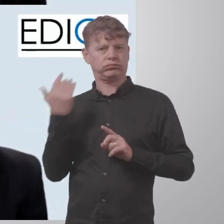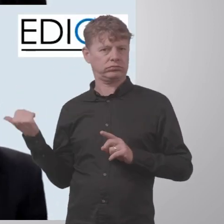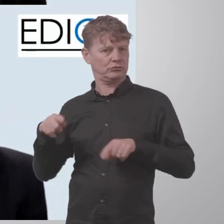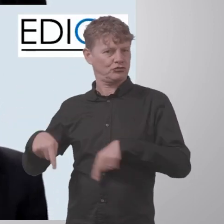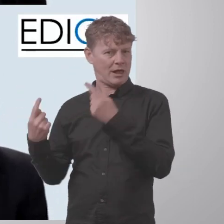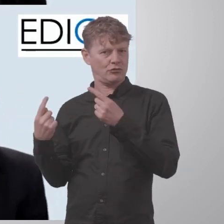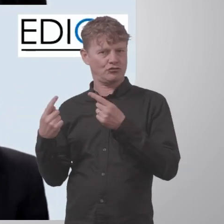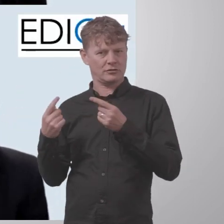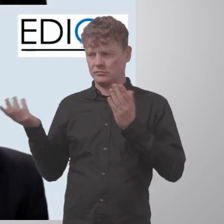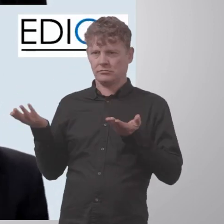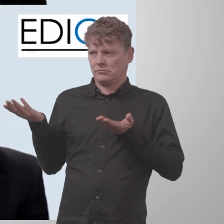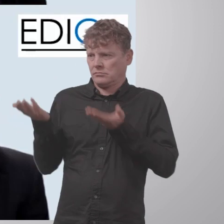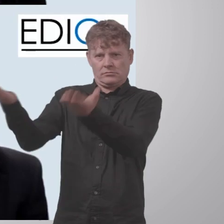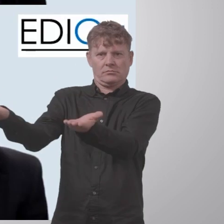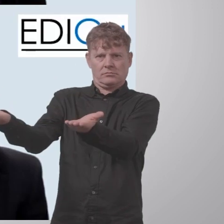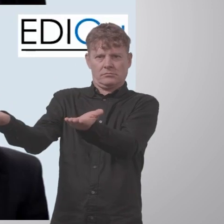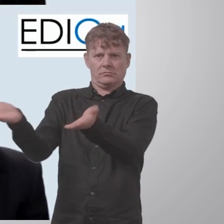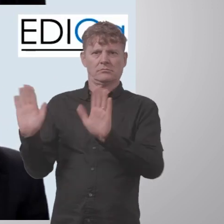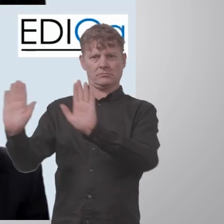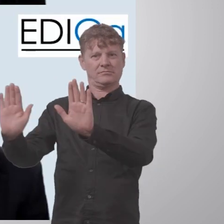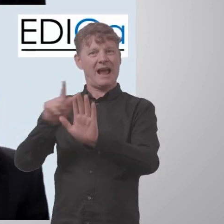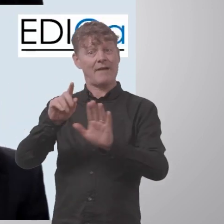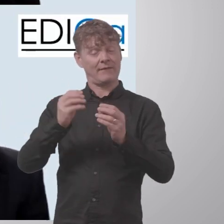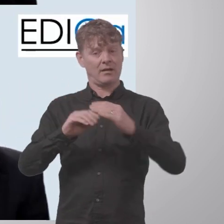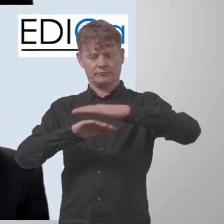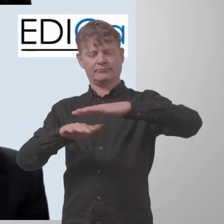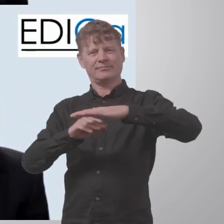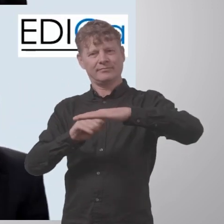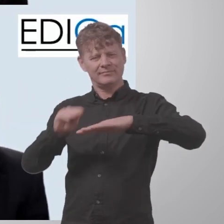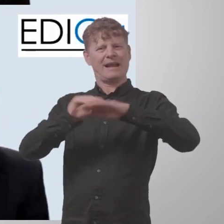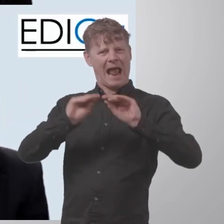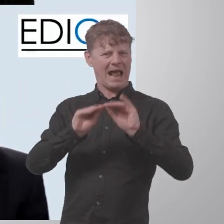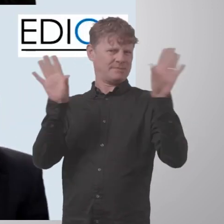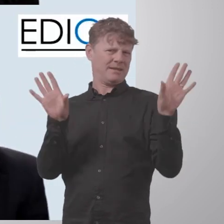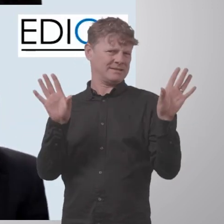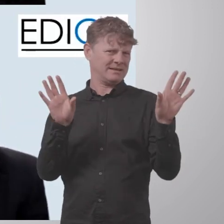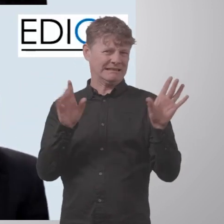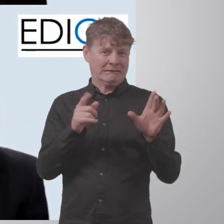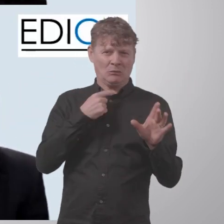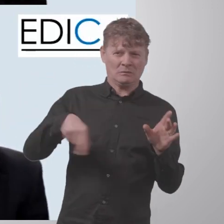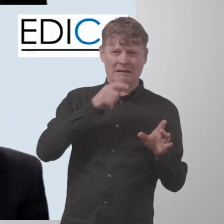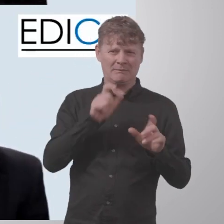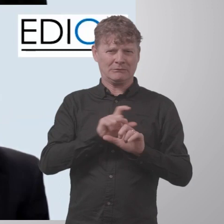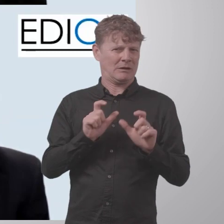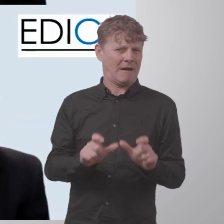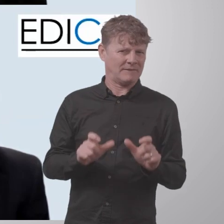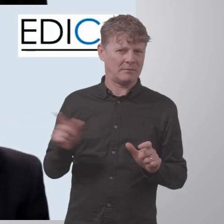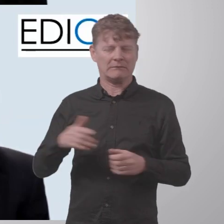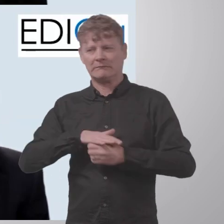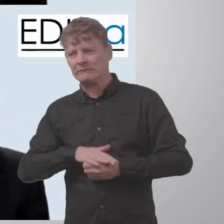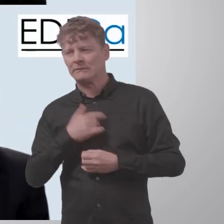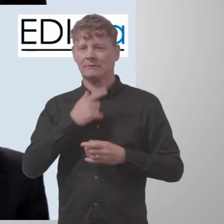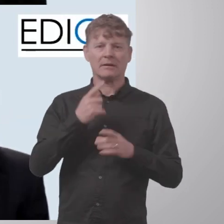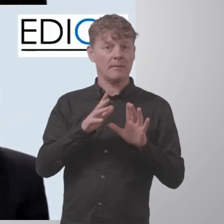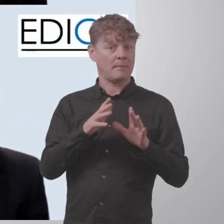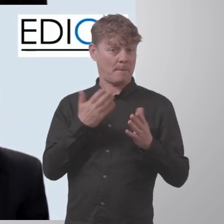of explicitness about a thing which is inherently uncomfortable and usually not spoken about. And that might allow you to say, well, actually,